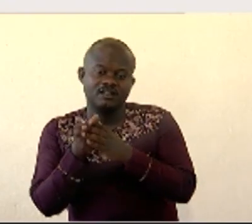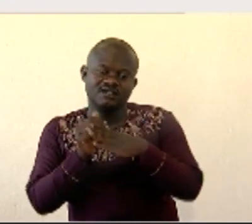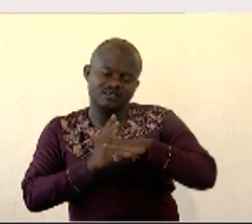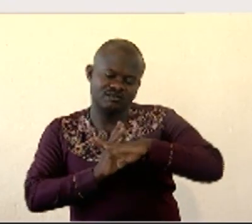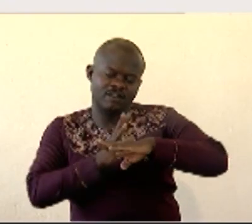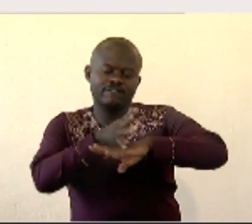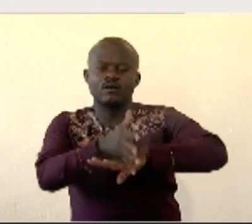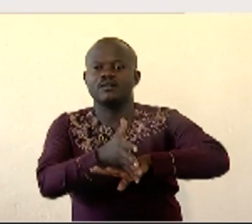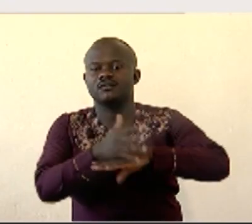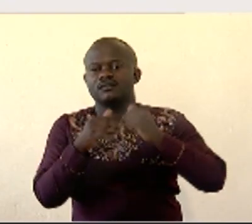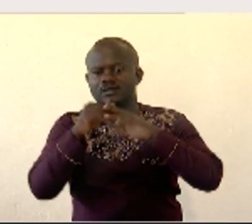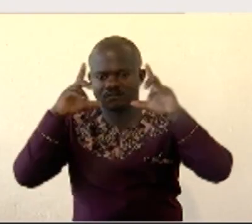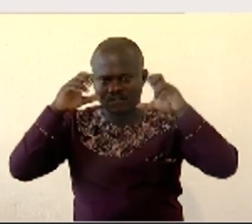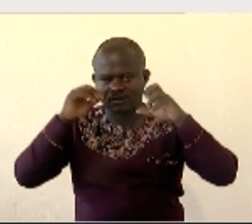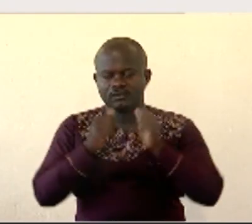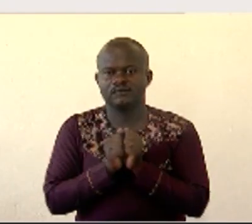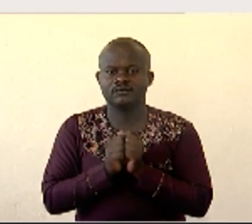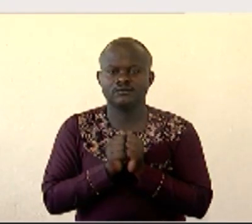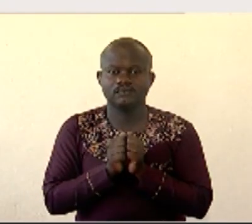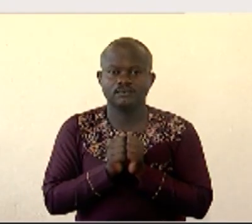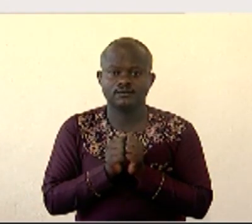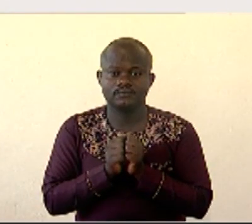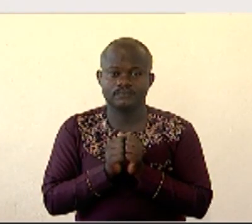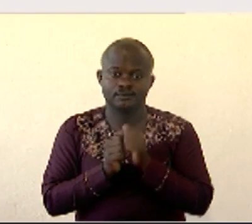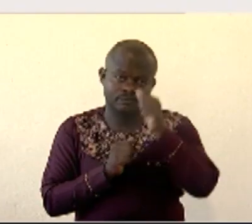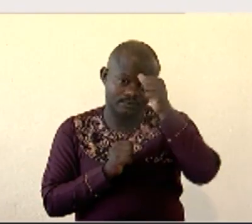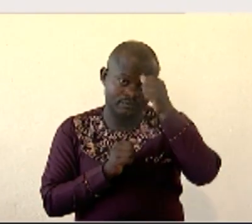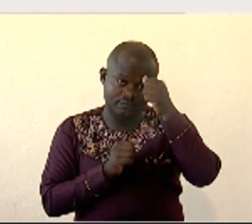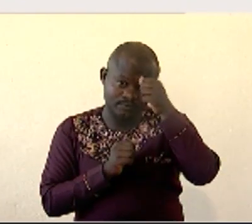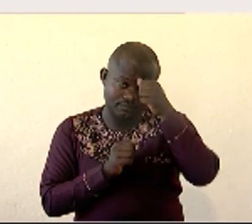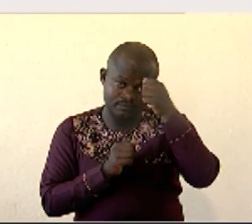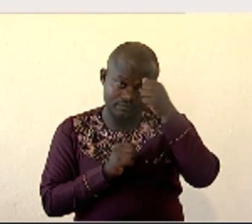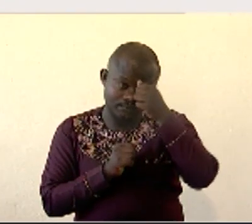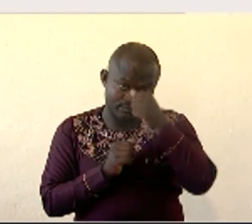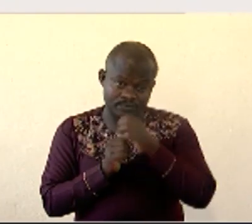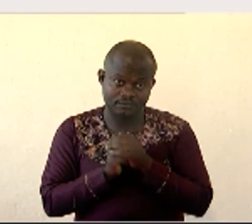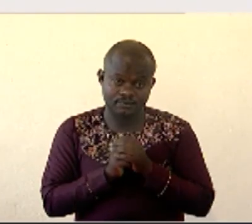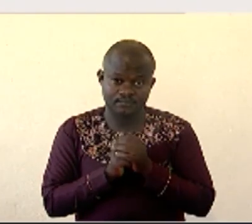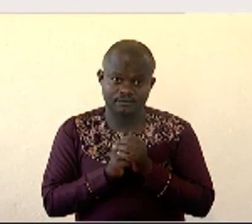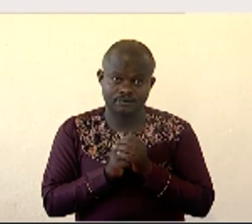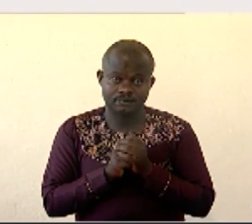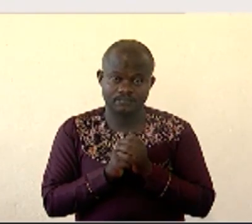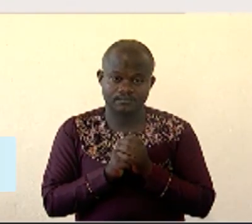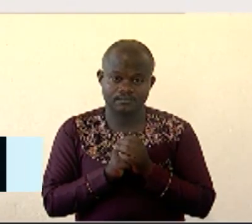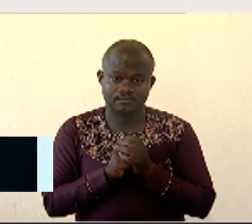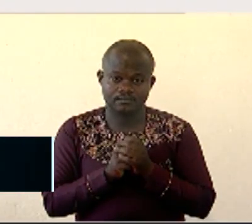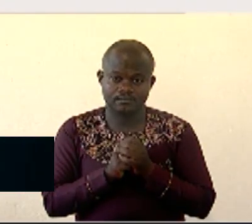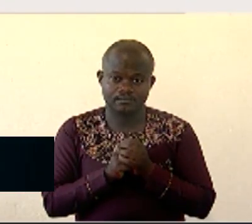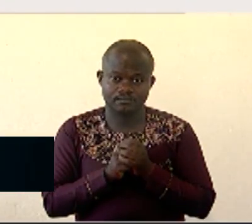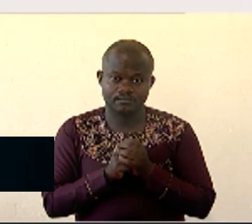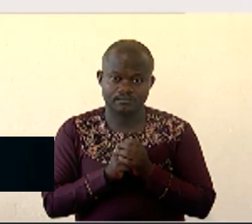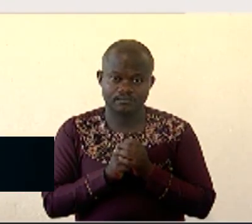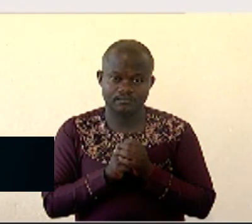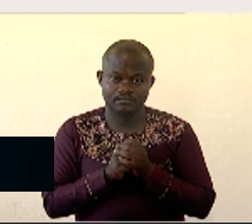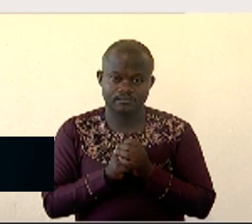of photosynthesis. Photosynthesis is affected by amount of sunlight because there is high increase. There's a dramatic